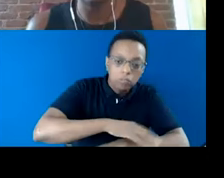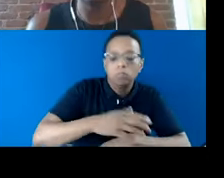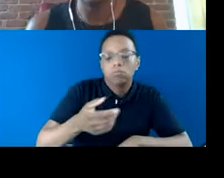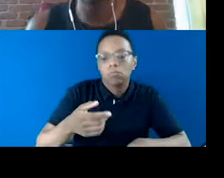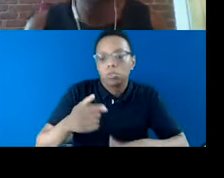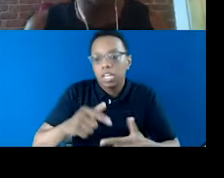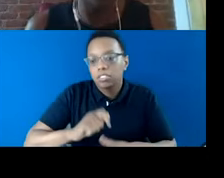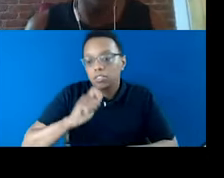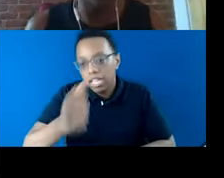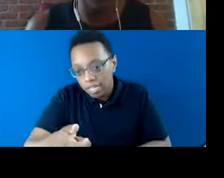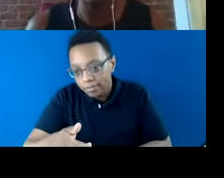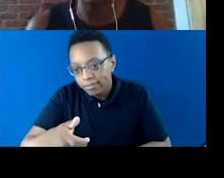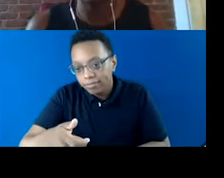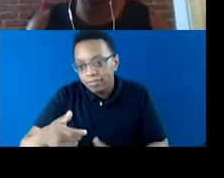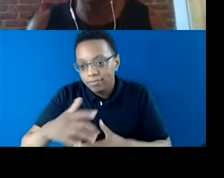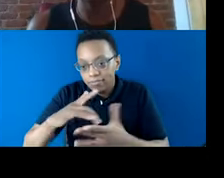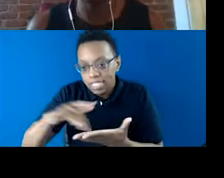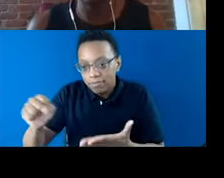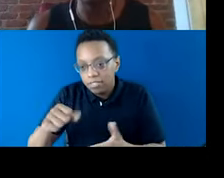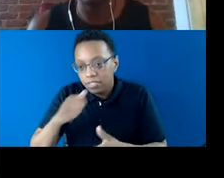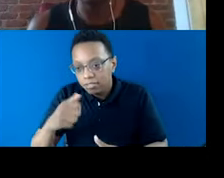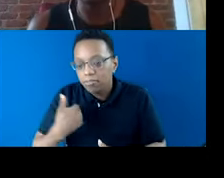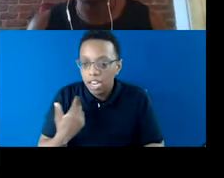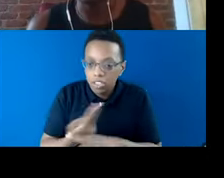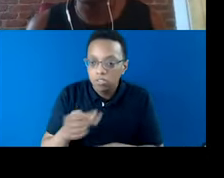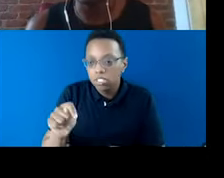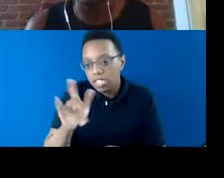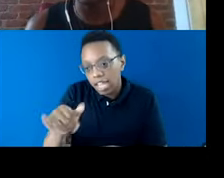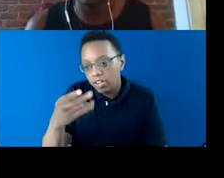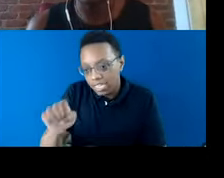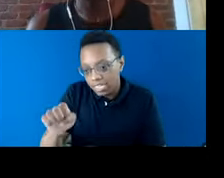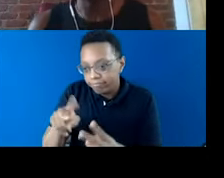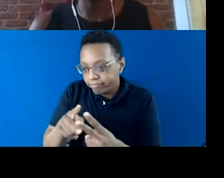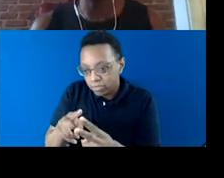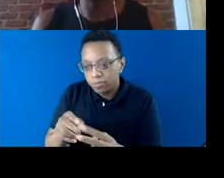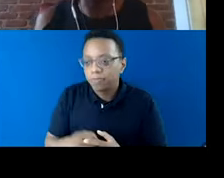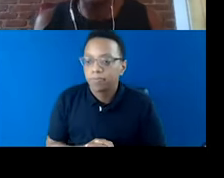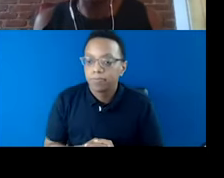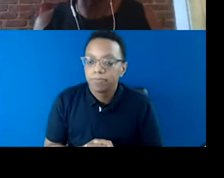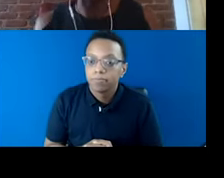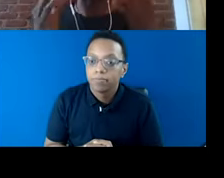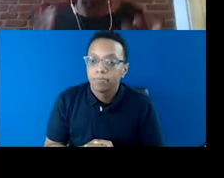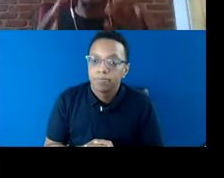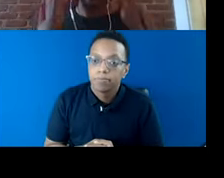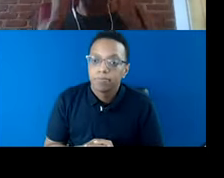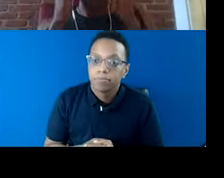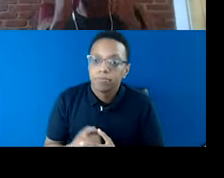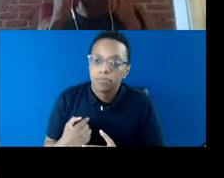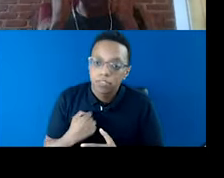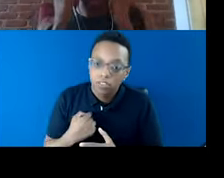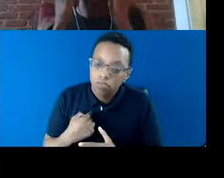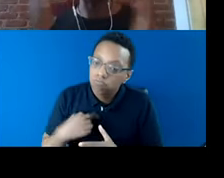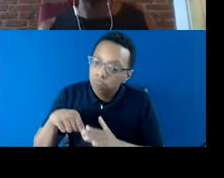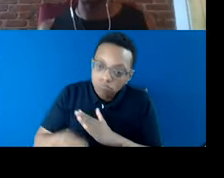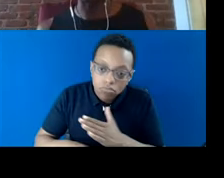would talk about me. Some people just use their names, but I use they and he interchangeably. So I am deeply, deeply excited to be